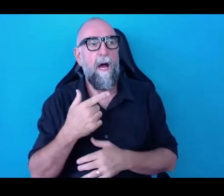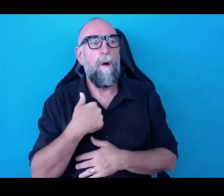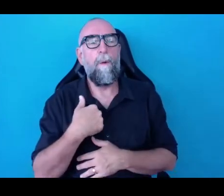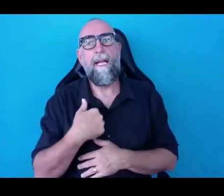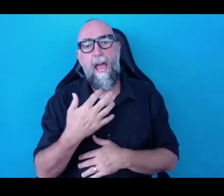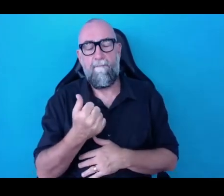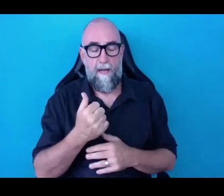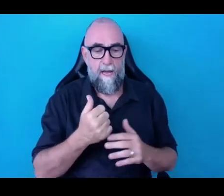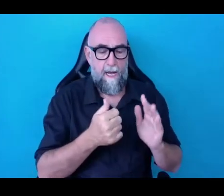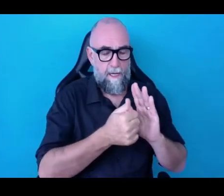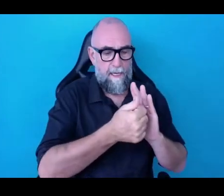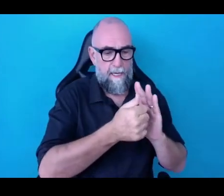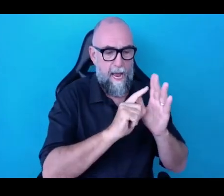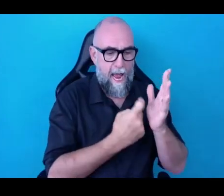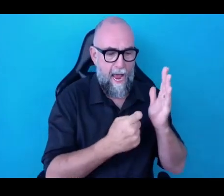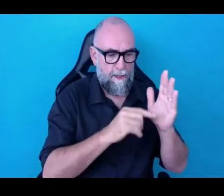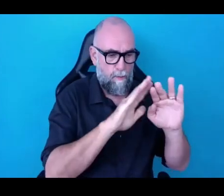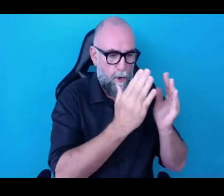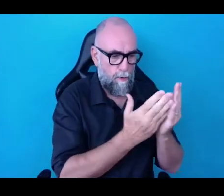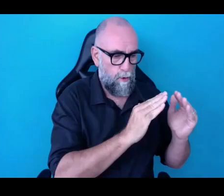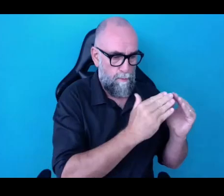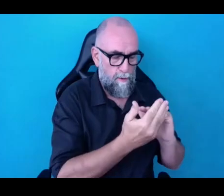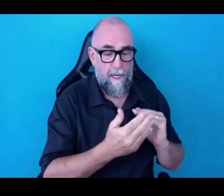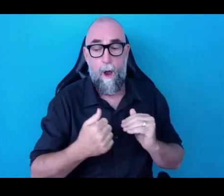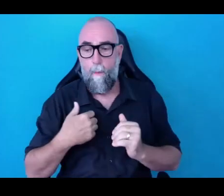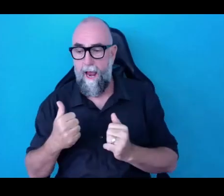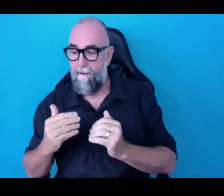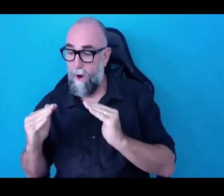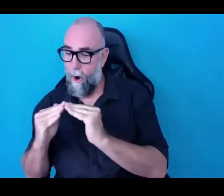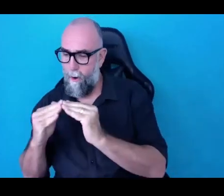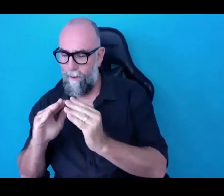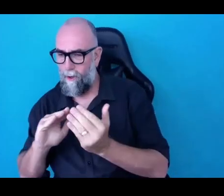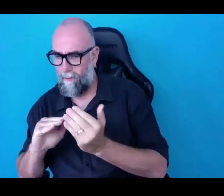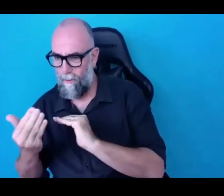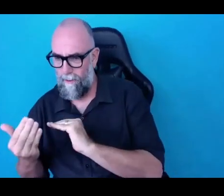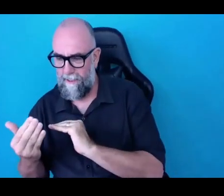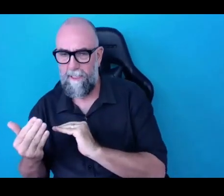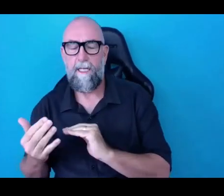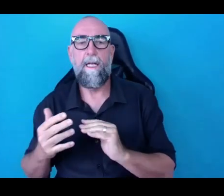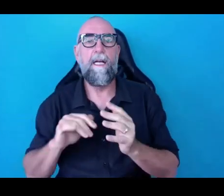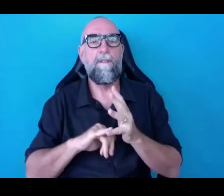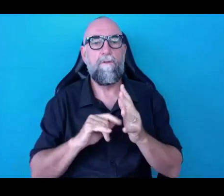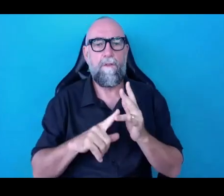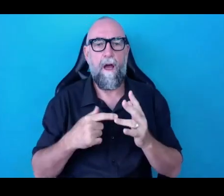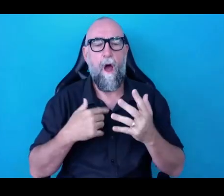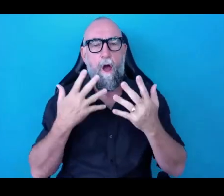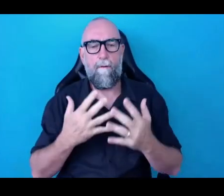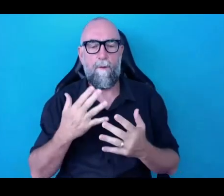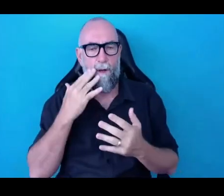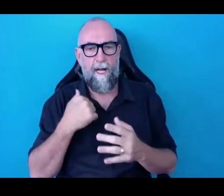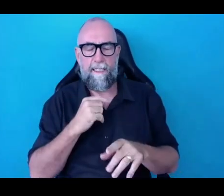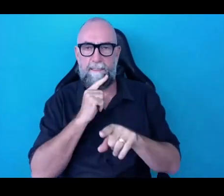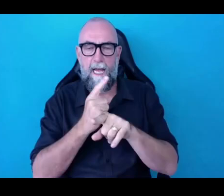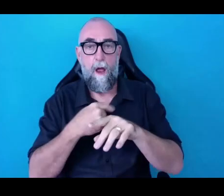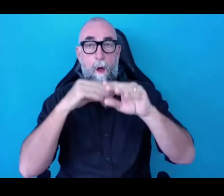our communities. When I always say as well, moving to Sydney in 2010 gave me access